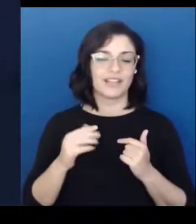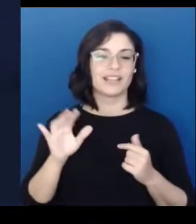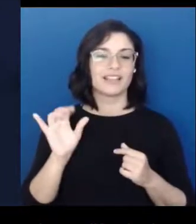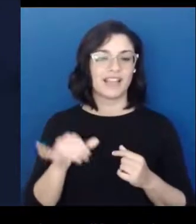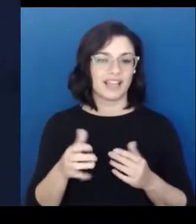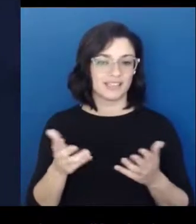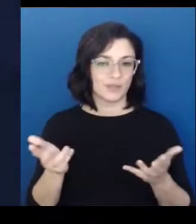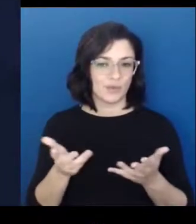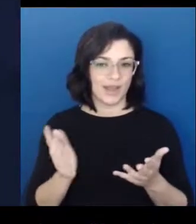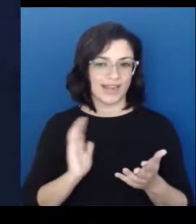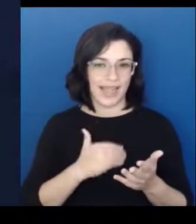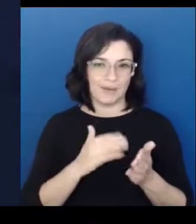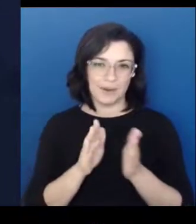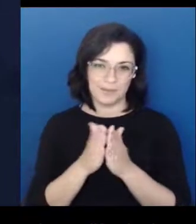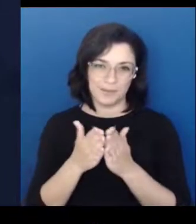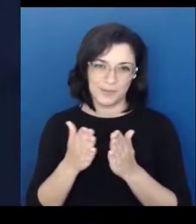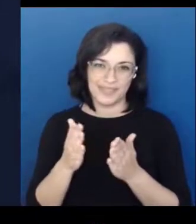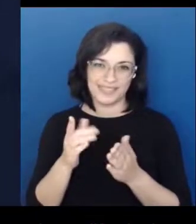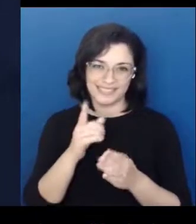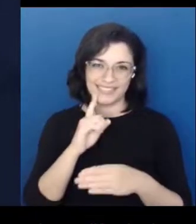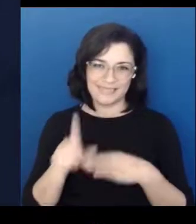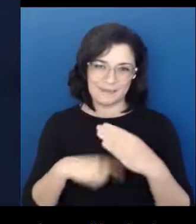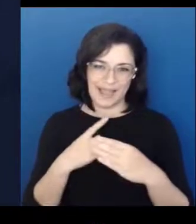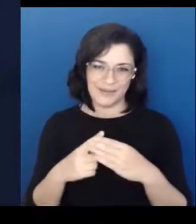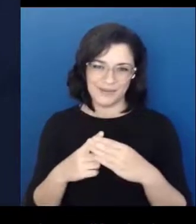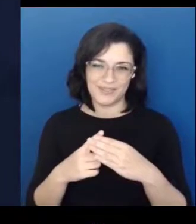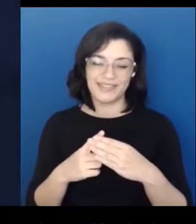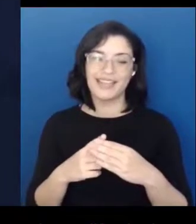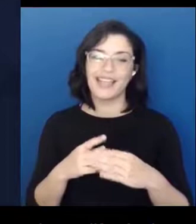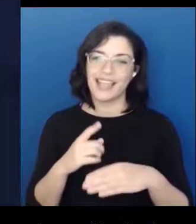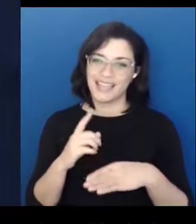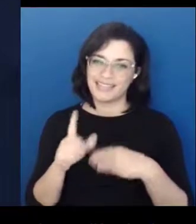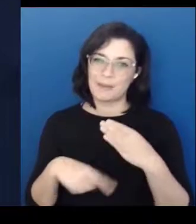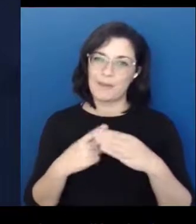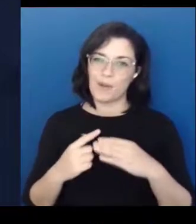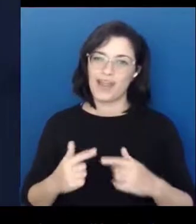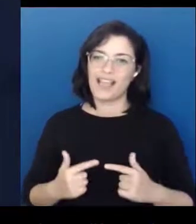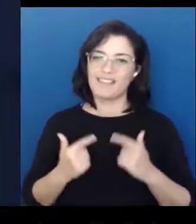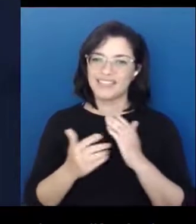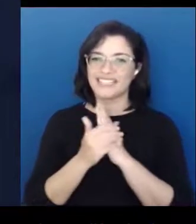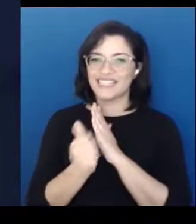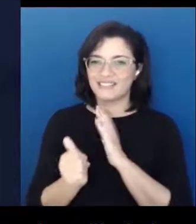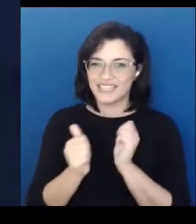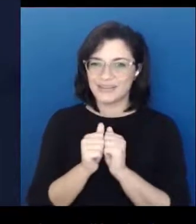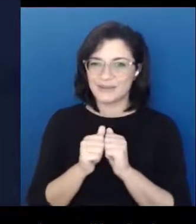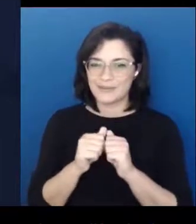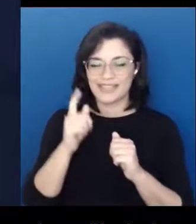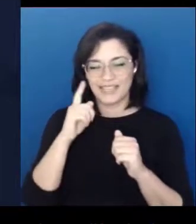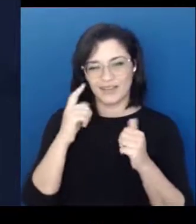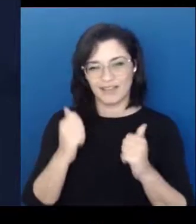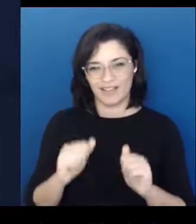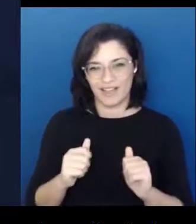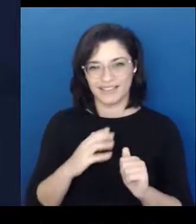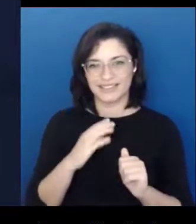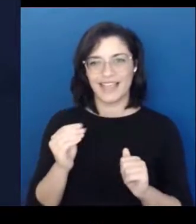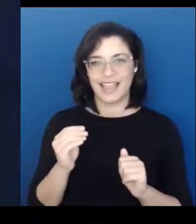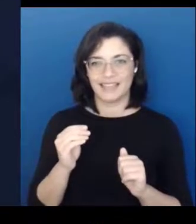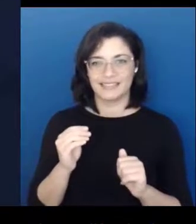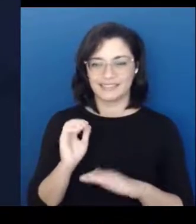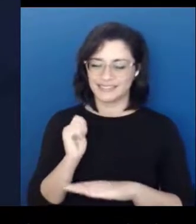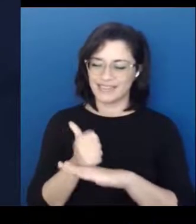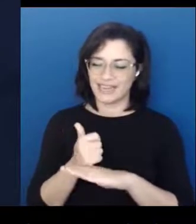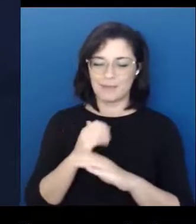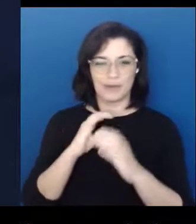about living skillfully with hearing loss and putting communication front and center in your life, because